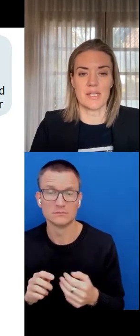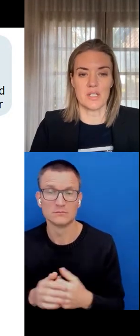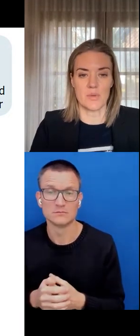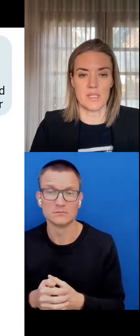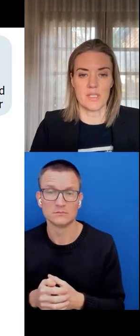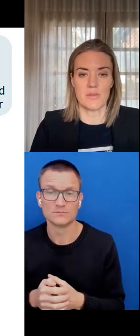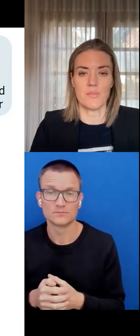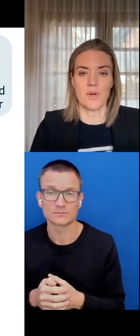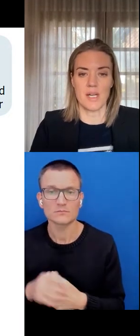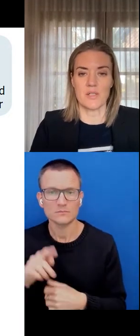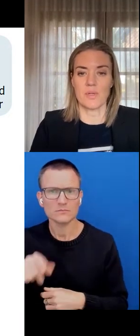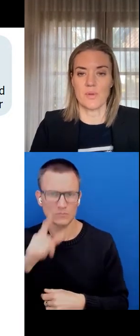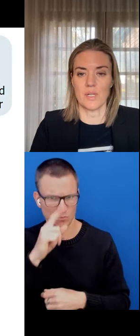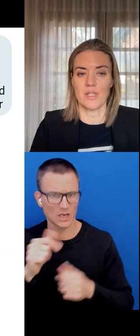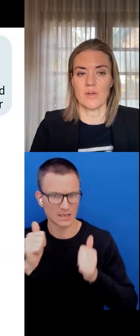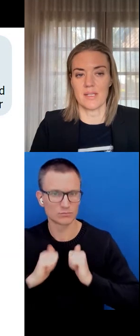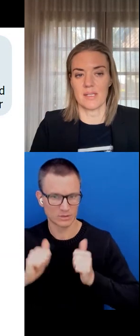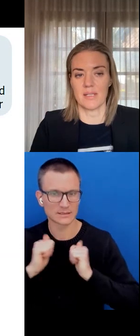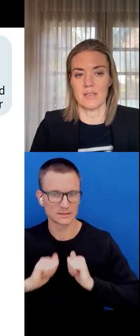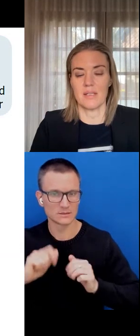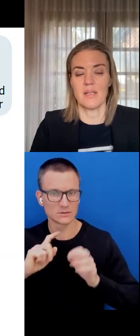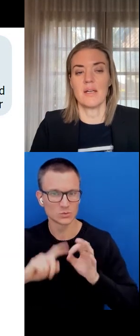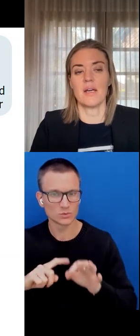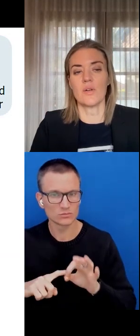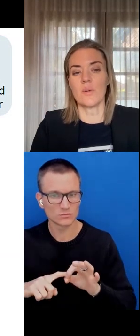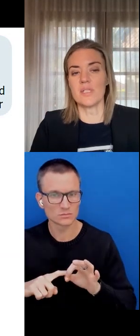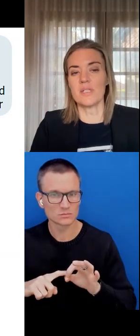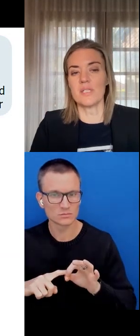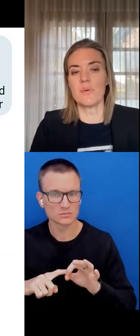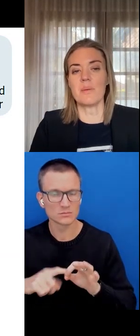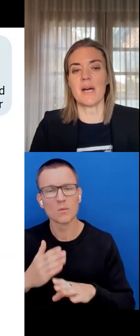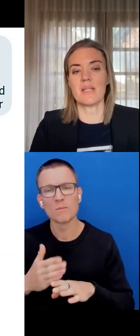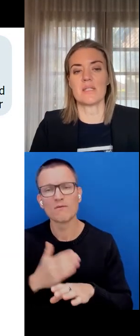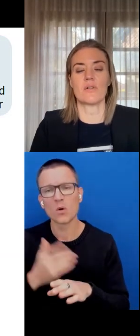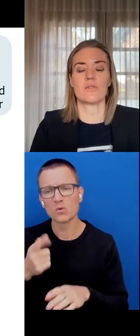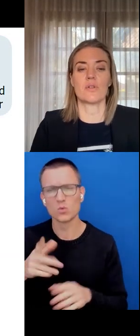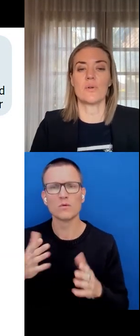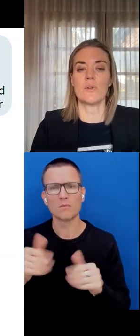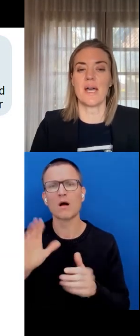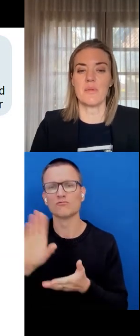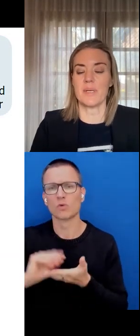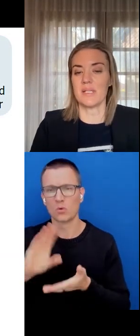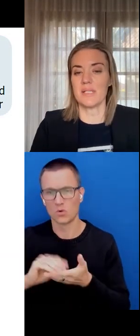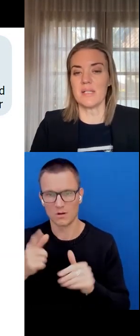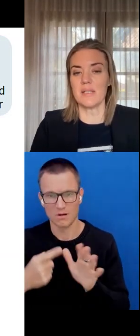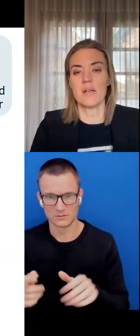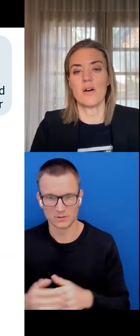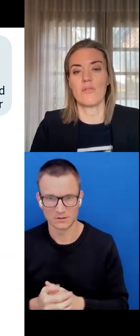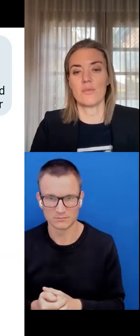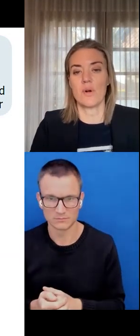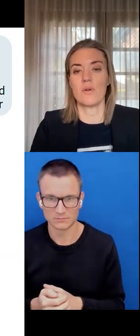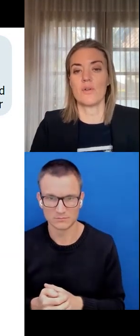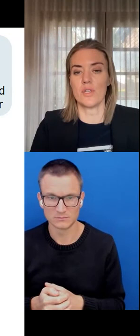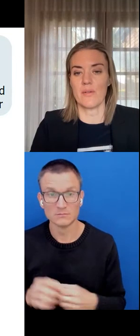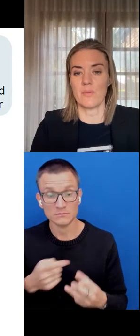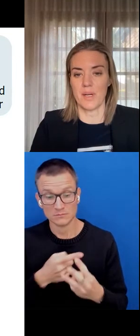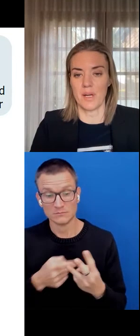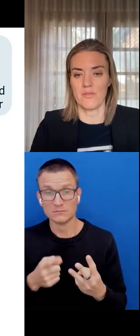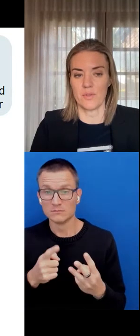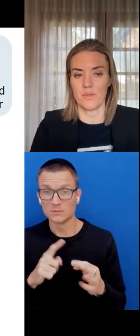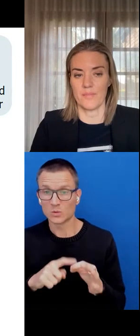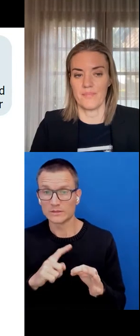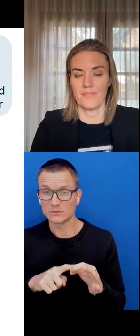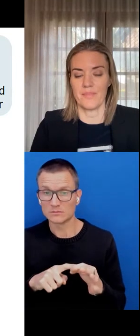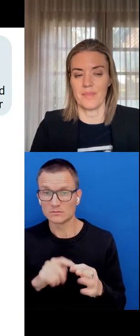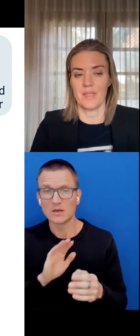to practice each question prior to recording your answer, and questions will be based on the core capabilities of the role you have